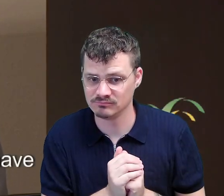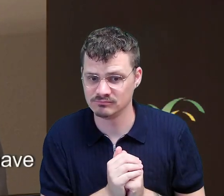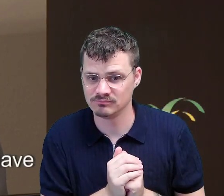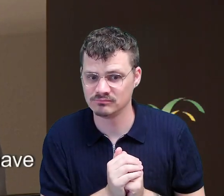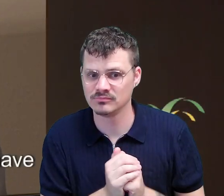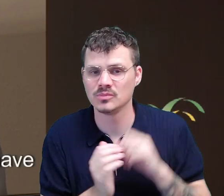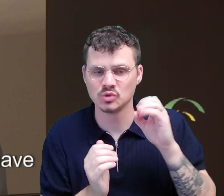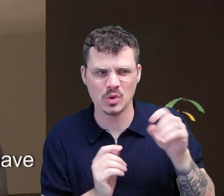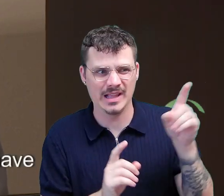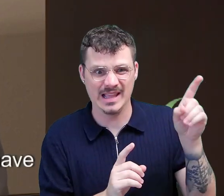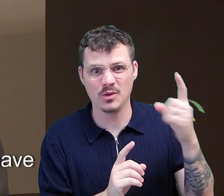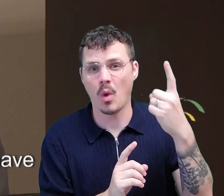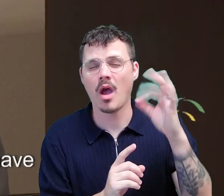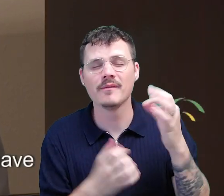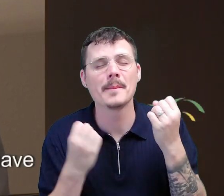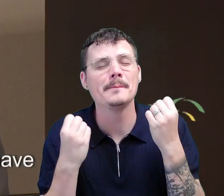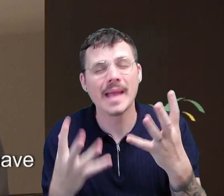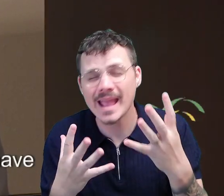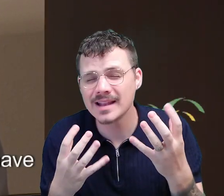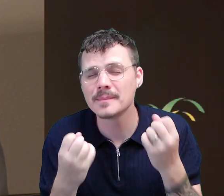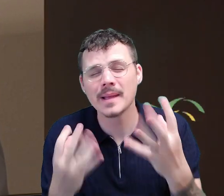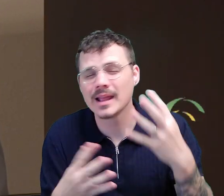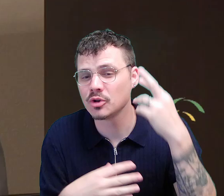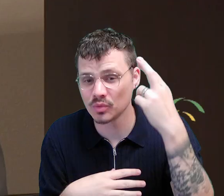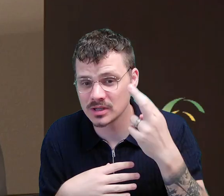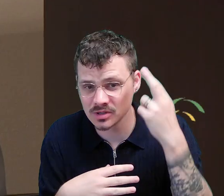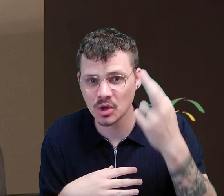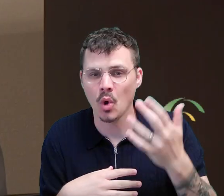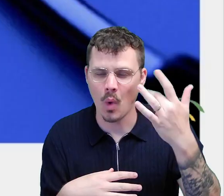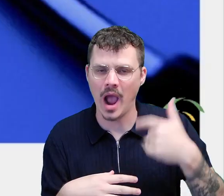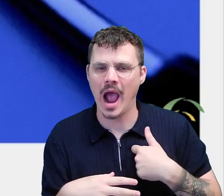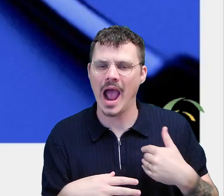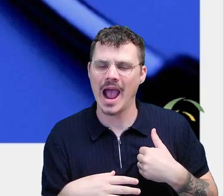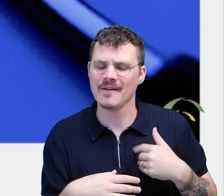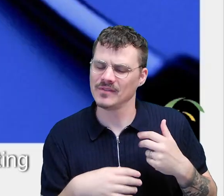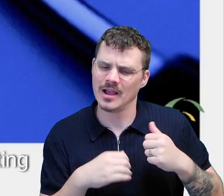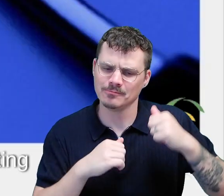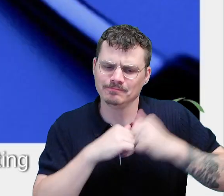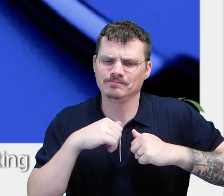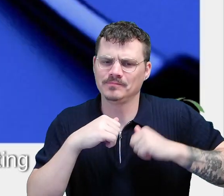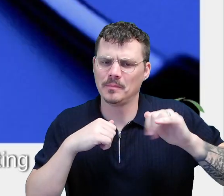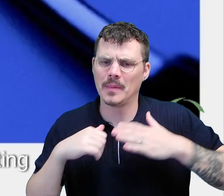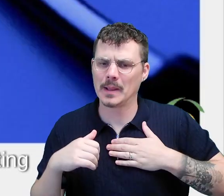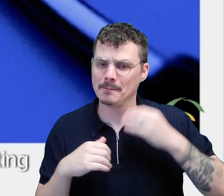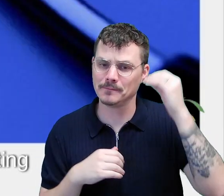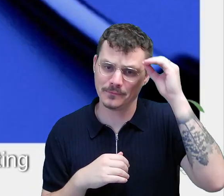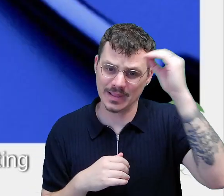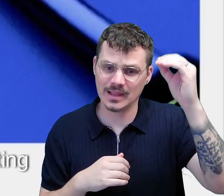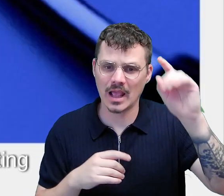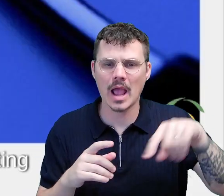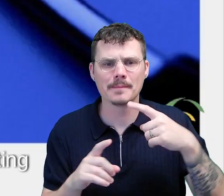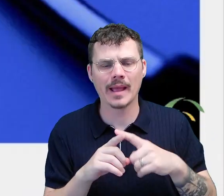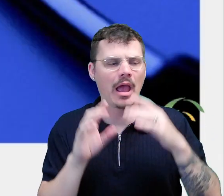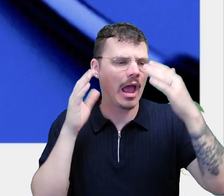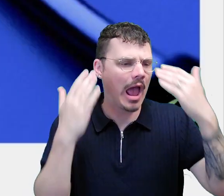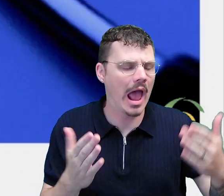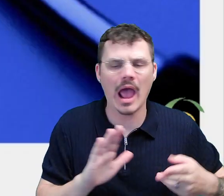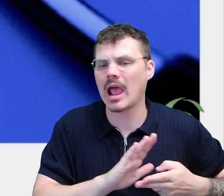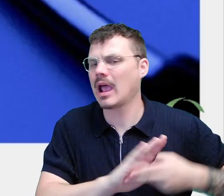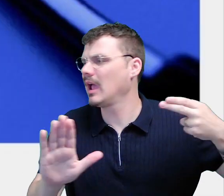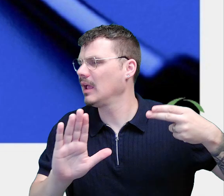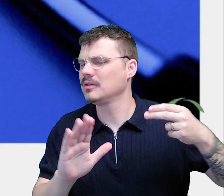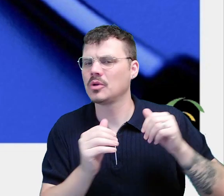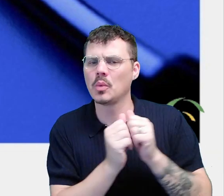So he's one of the many reasons that I have firm opinions about the whole idea of prognosticating